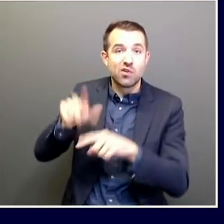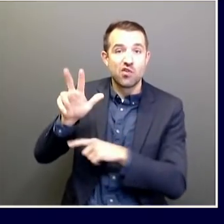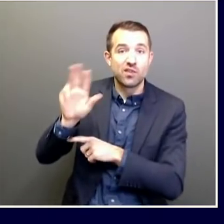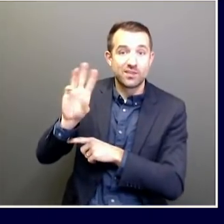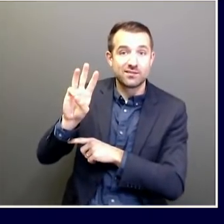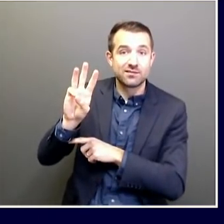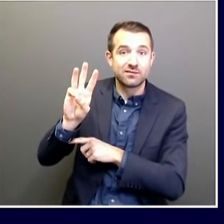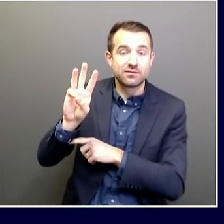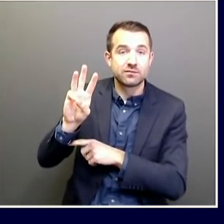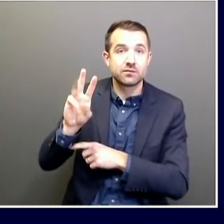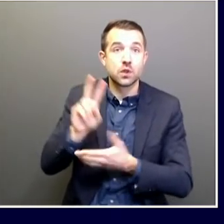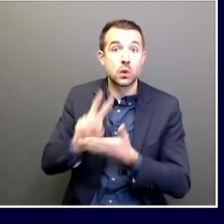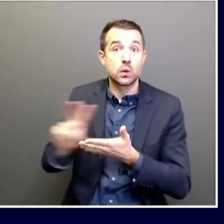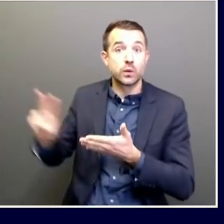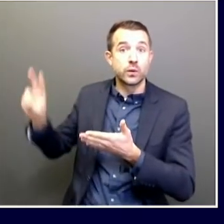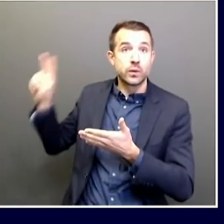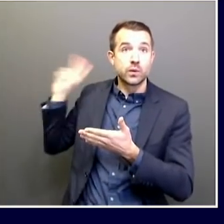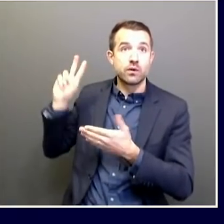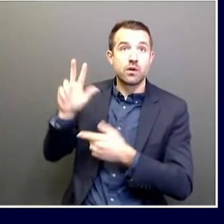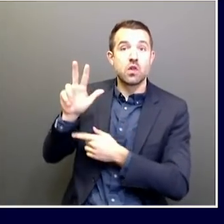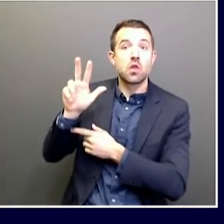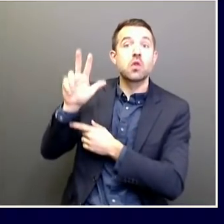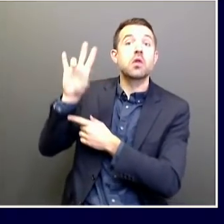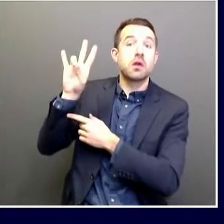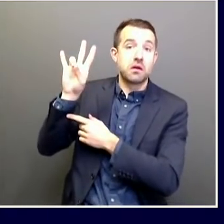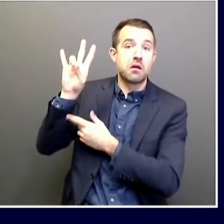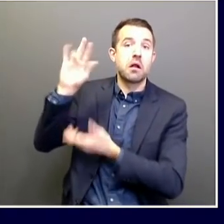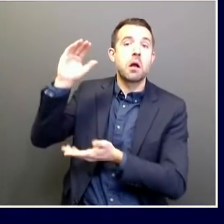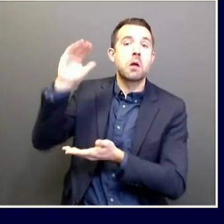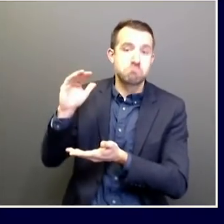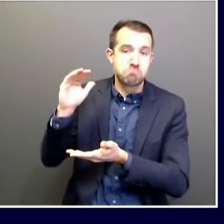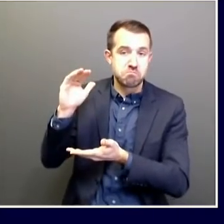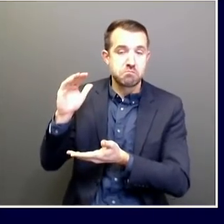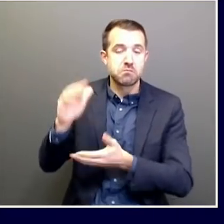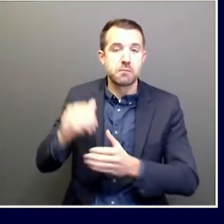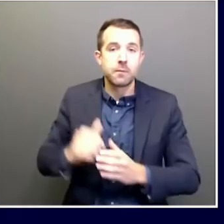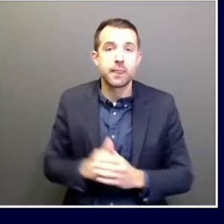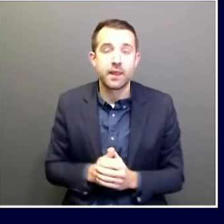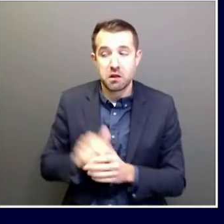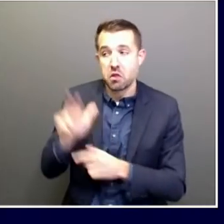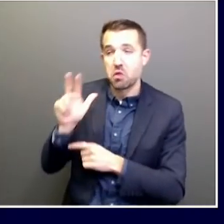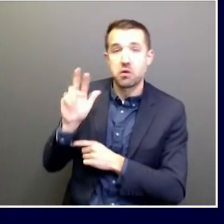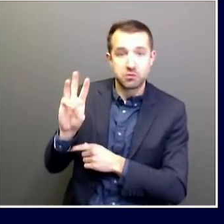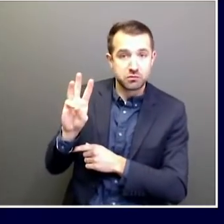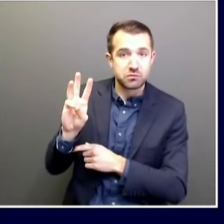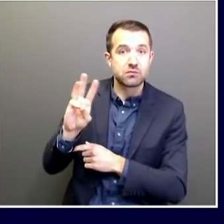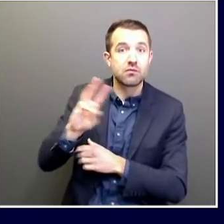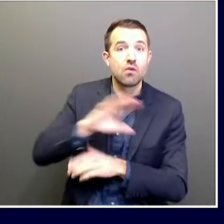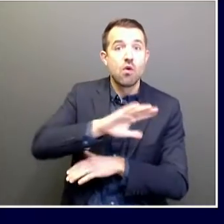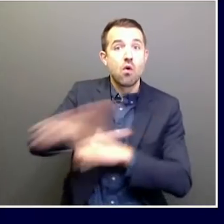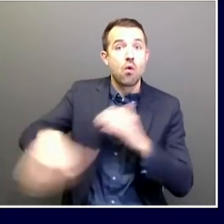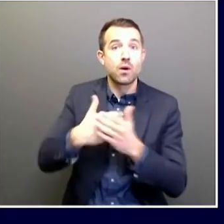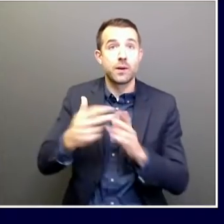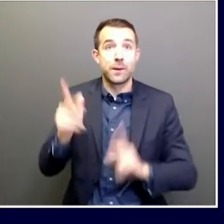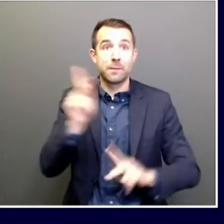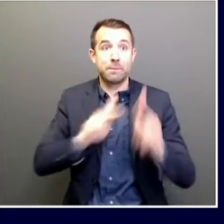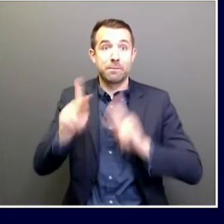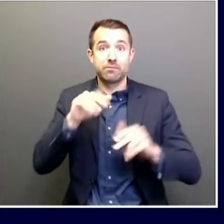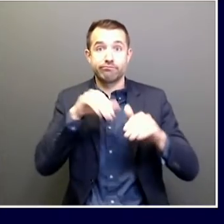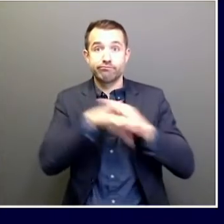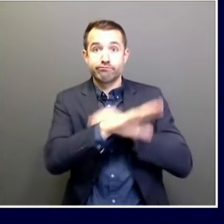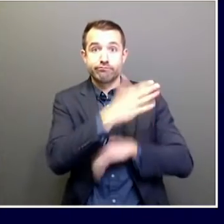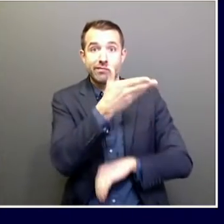at 37. Of all the individuals who are in a hospital right now, 5 are under the age